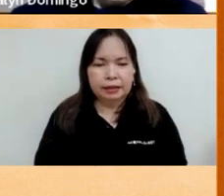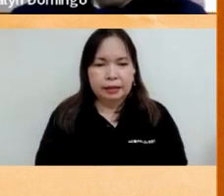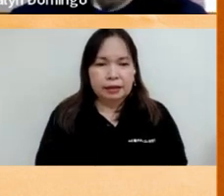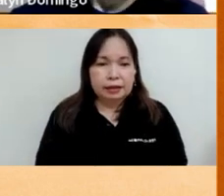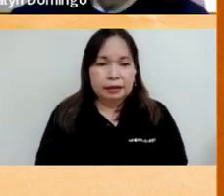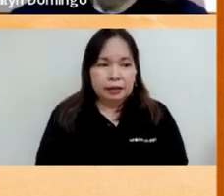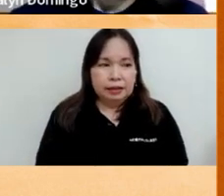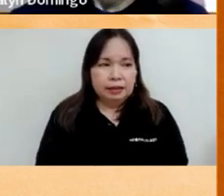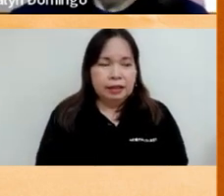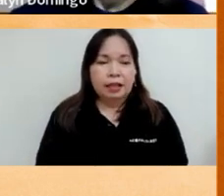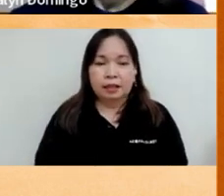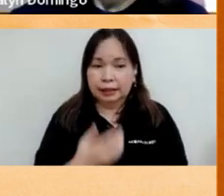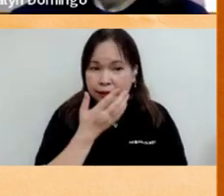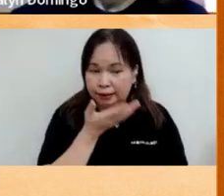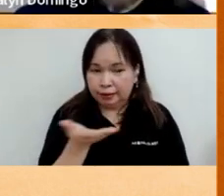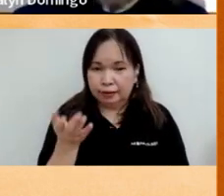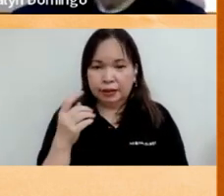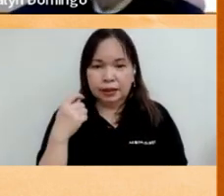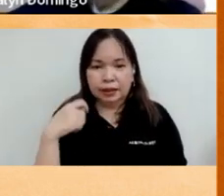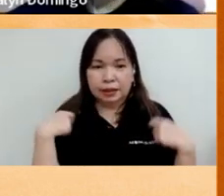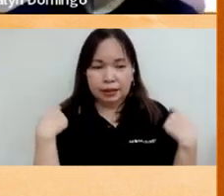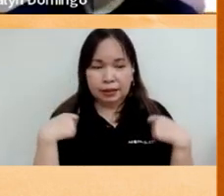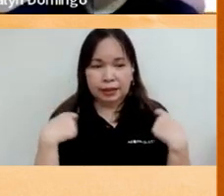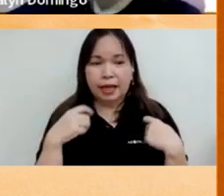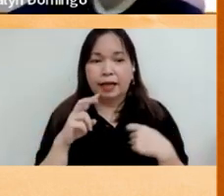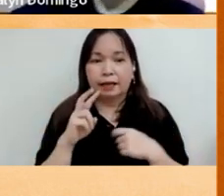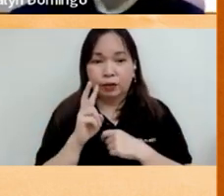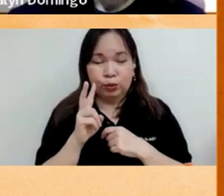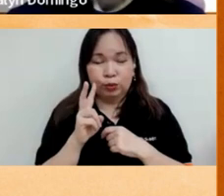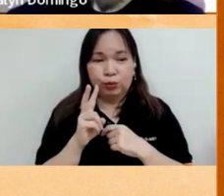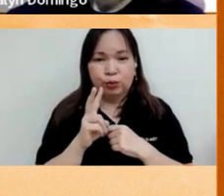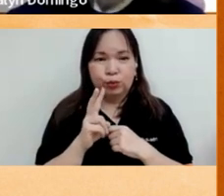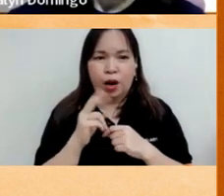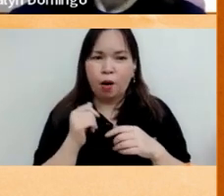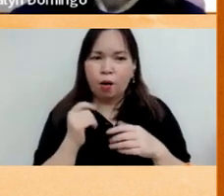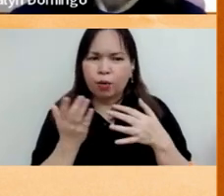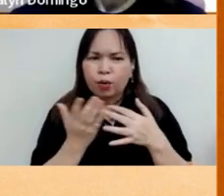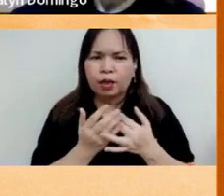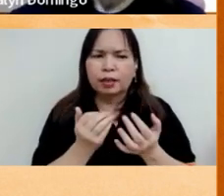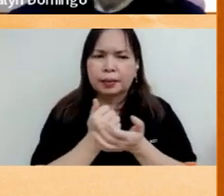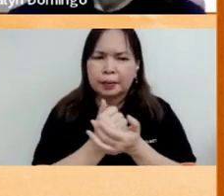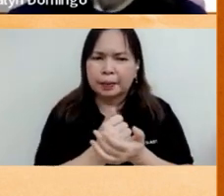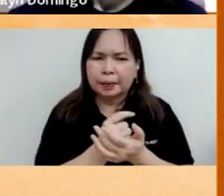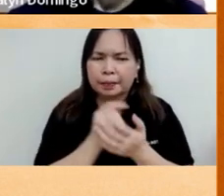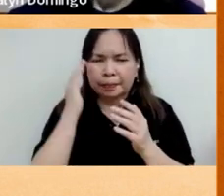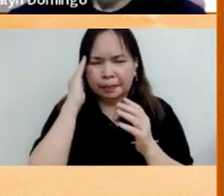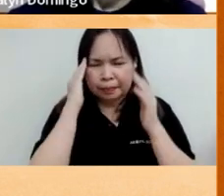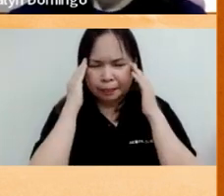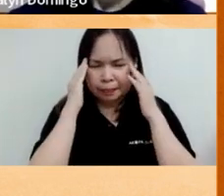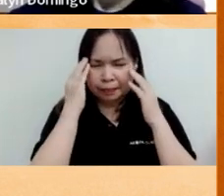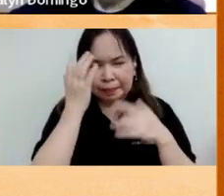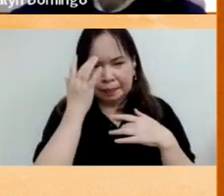For teens, there are two interventions that can help in treating anxiety disorders, and this is